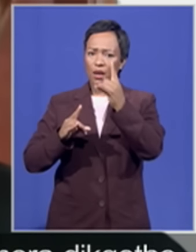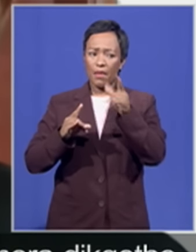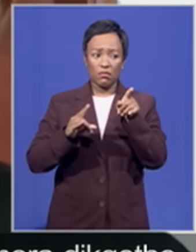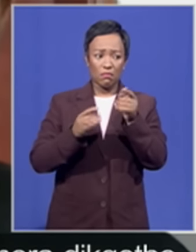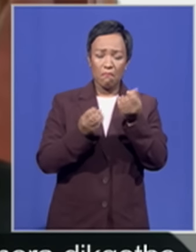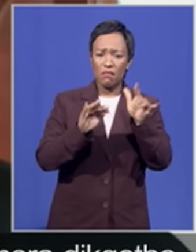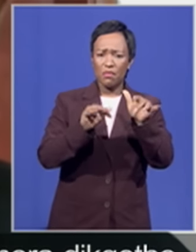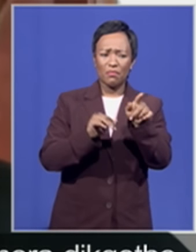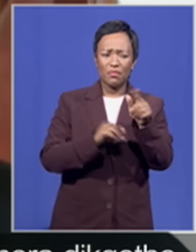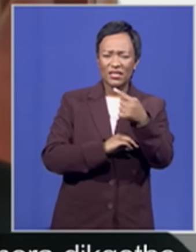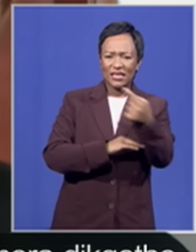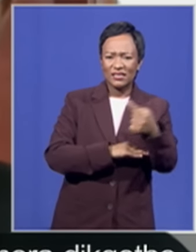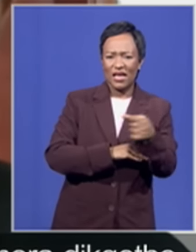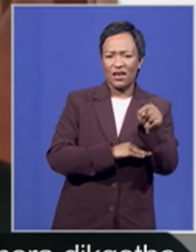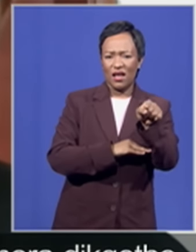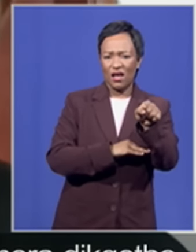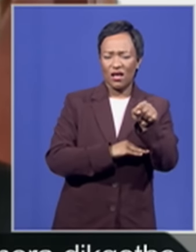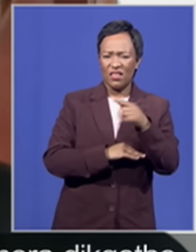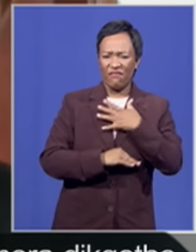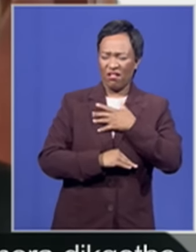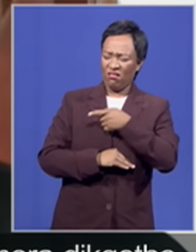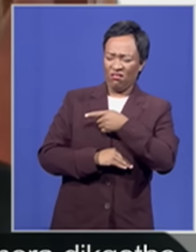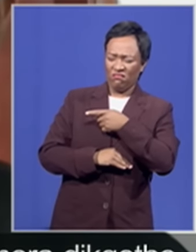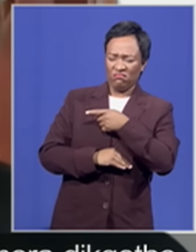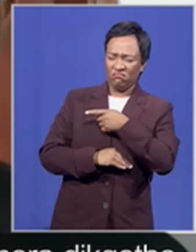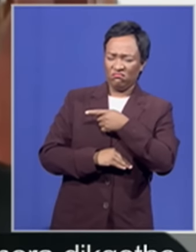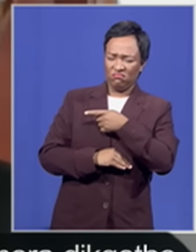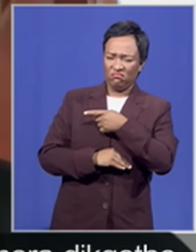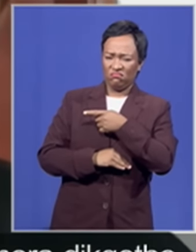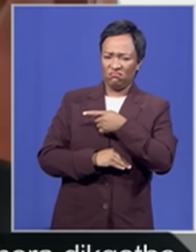such. They see it as a